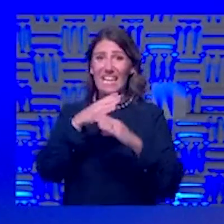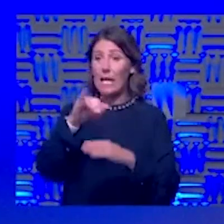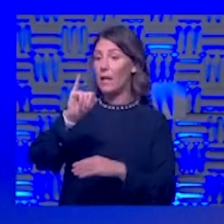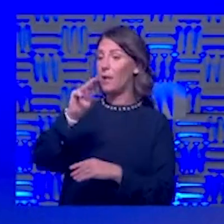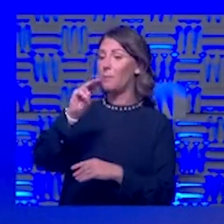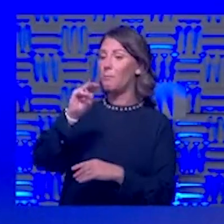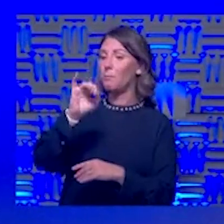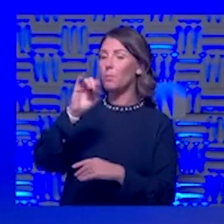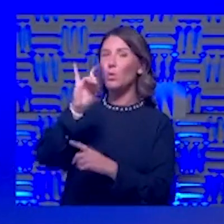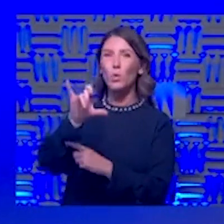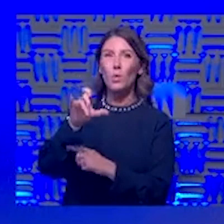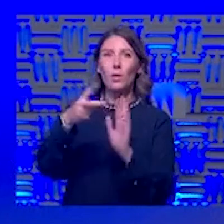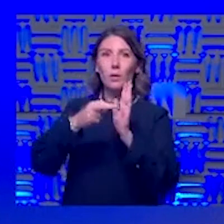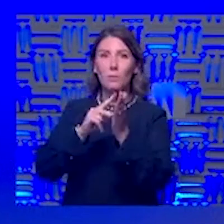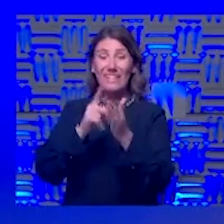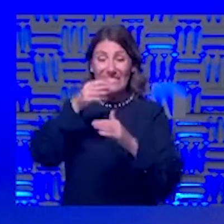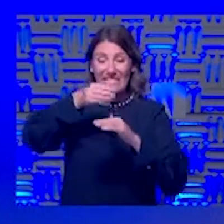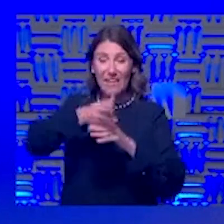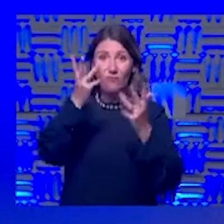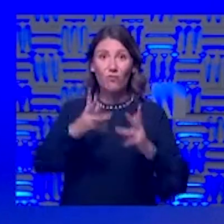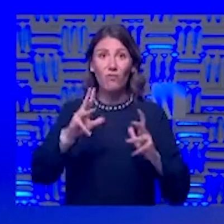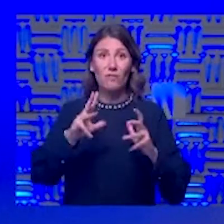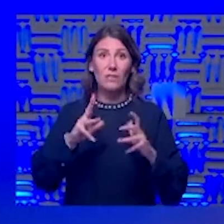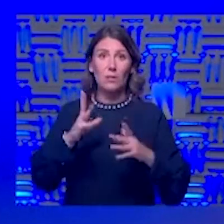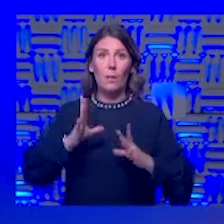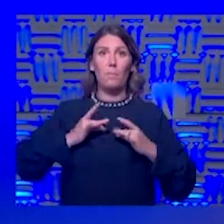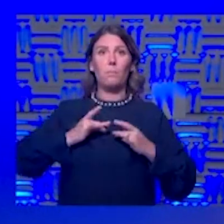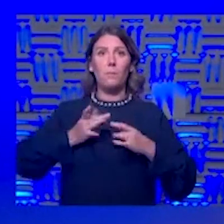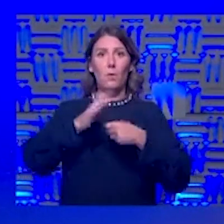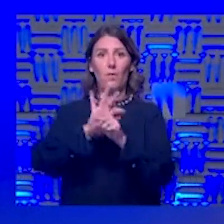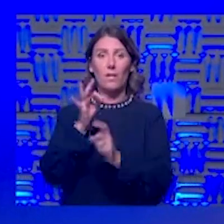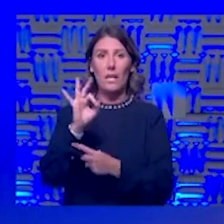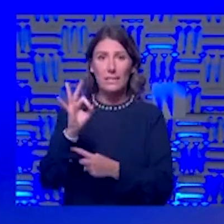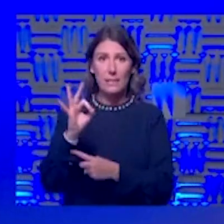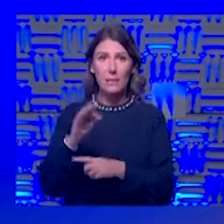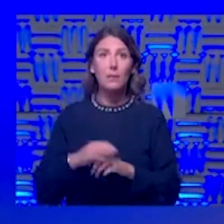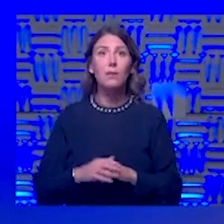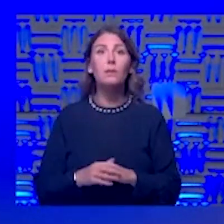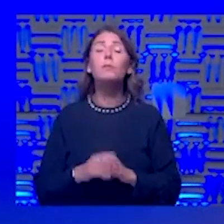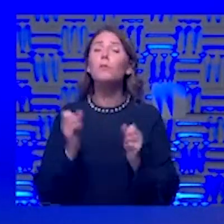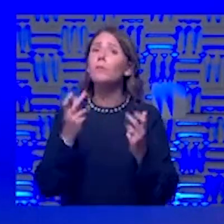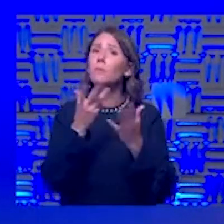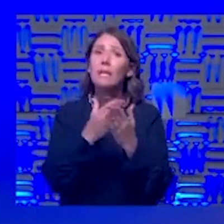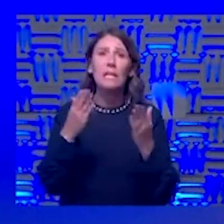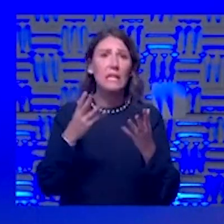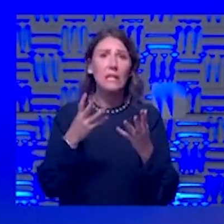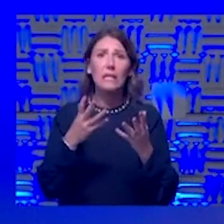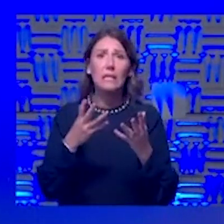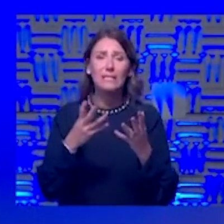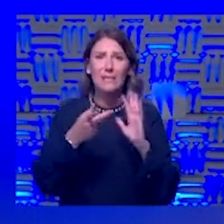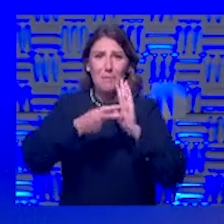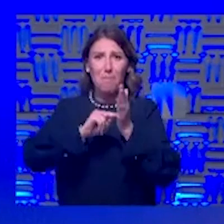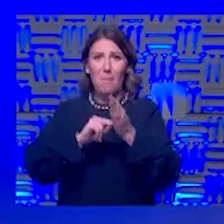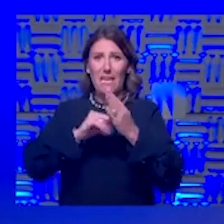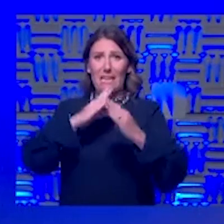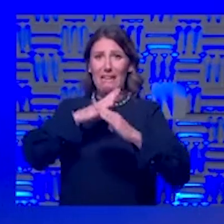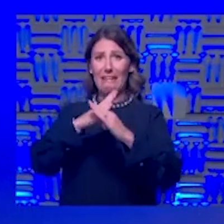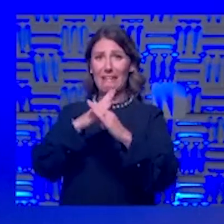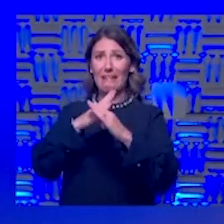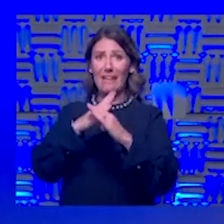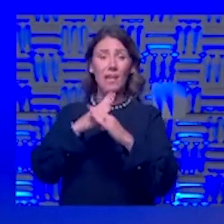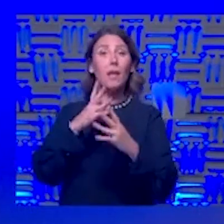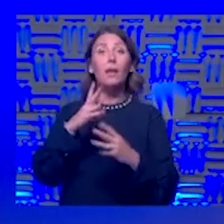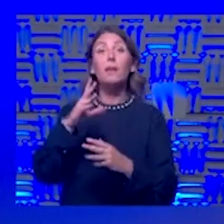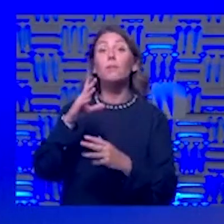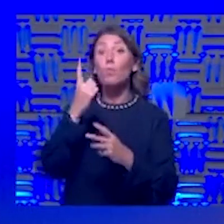you've had infection with the virus. So there are many things that go into immunity. One of those is